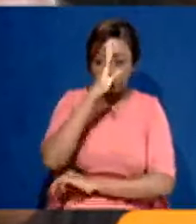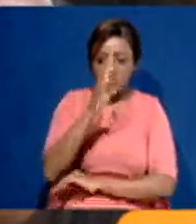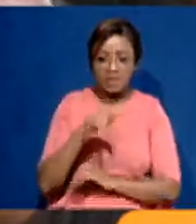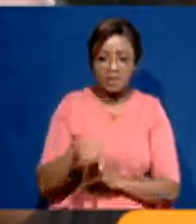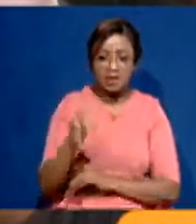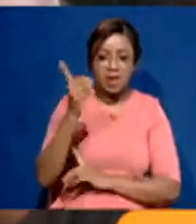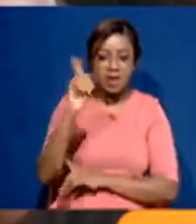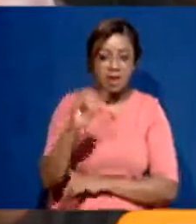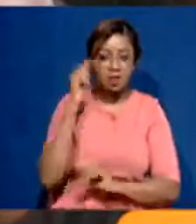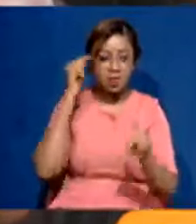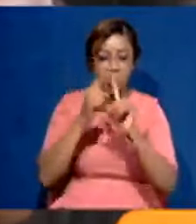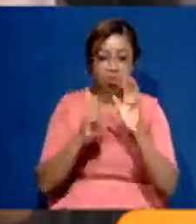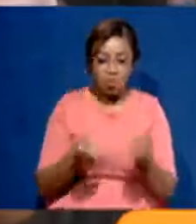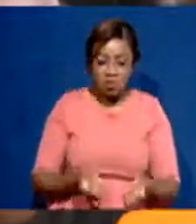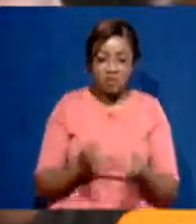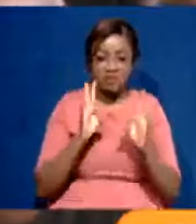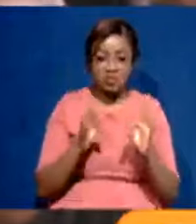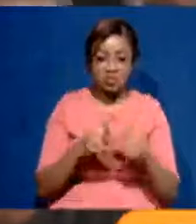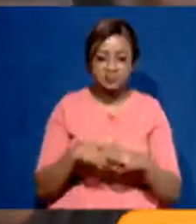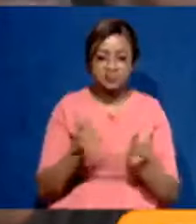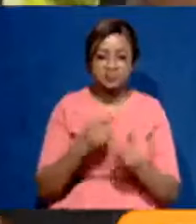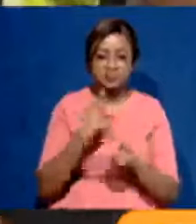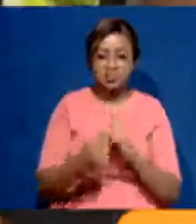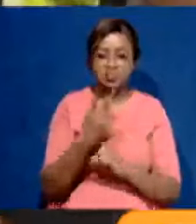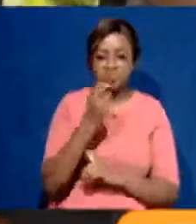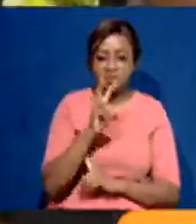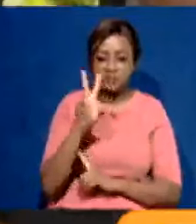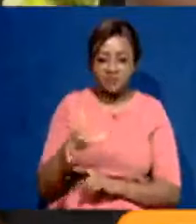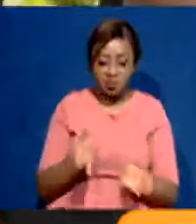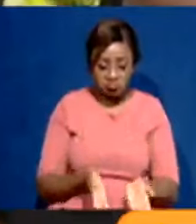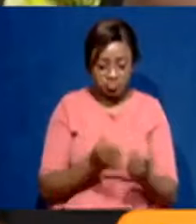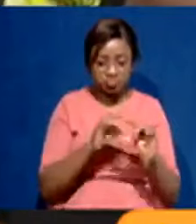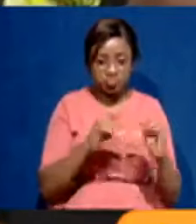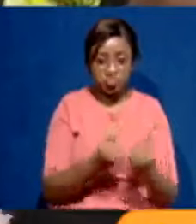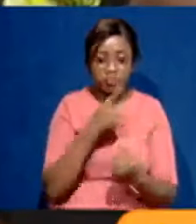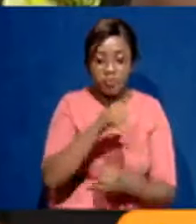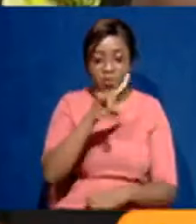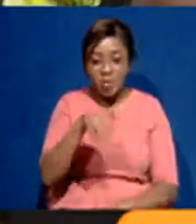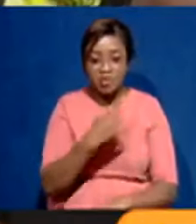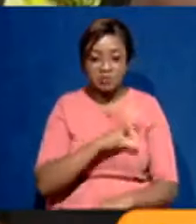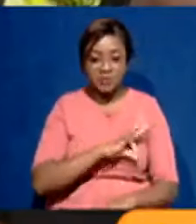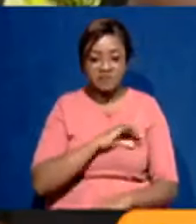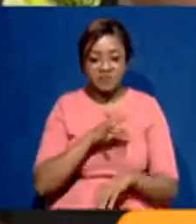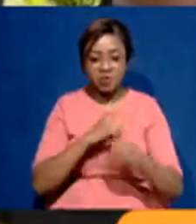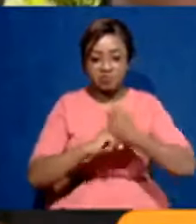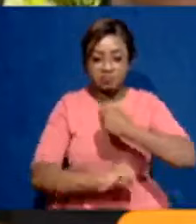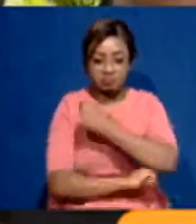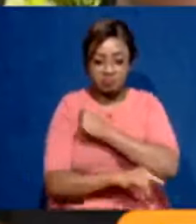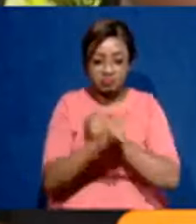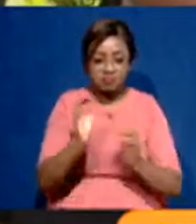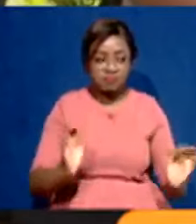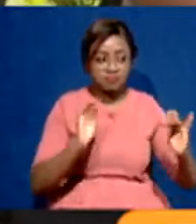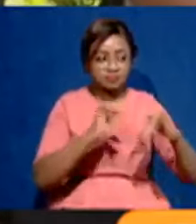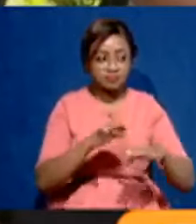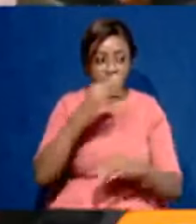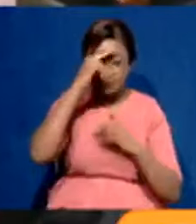the official commissioning of the 2024 cohort. The 1,000 beneficiaries had converged at Pangani Girls High School